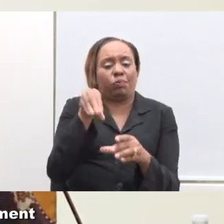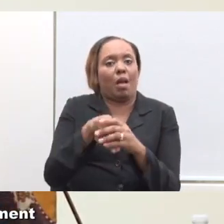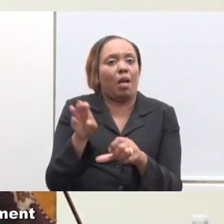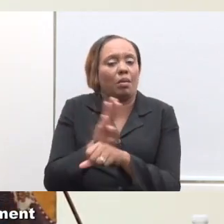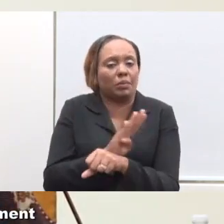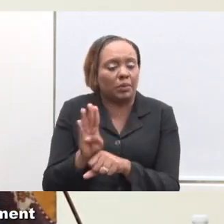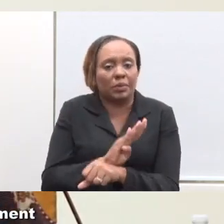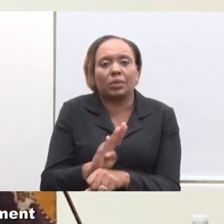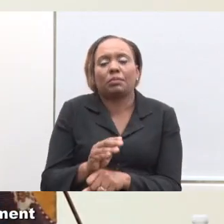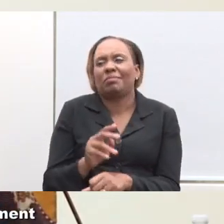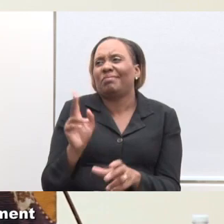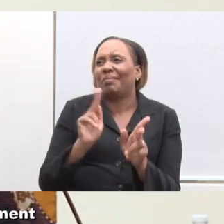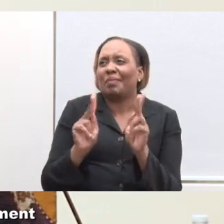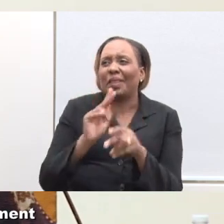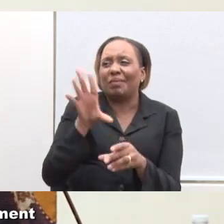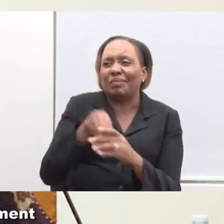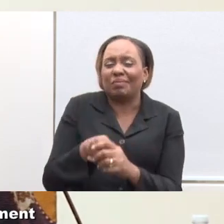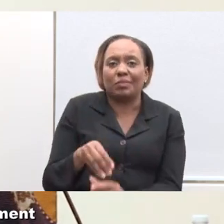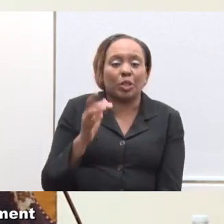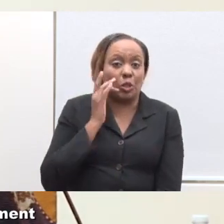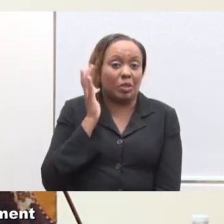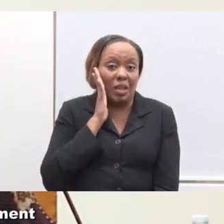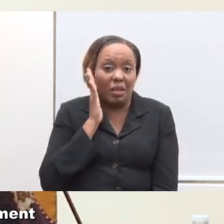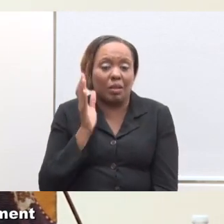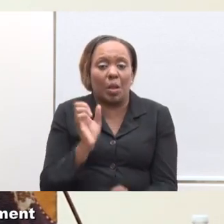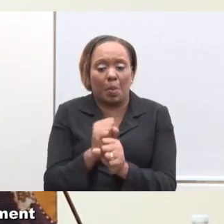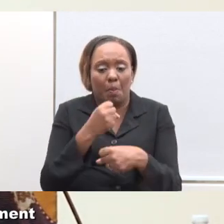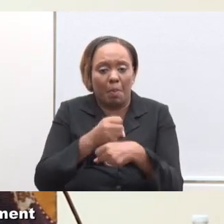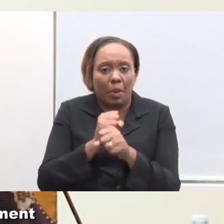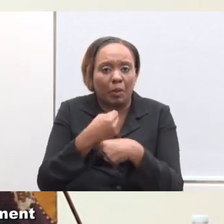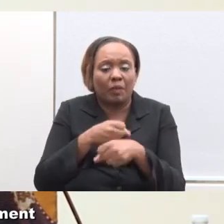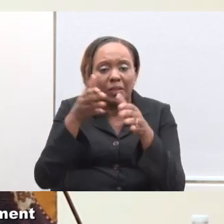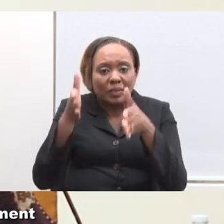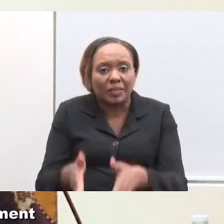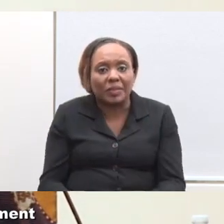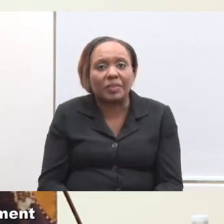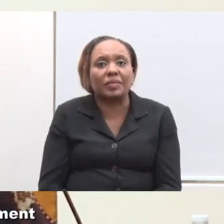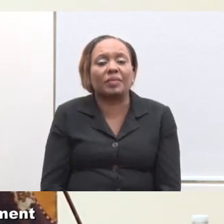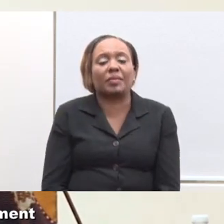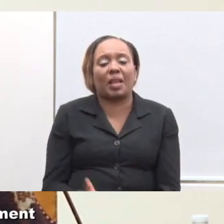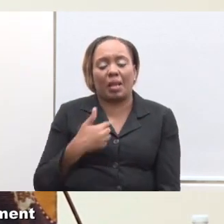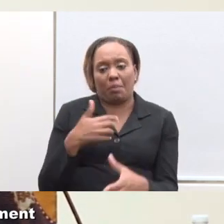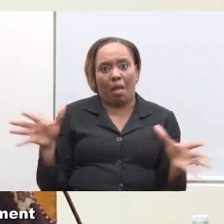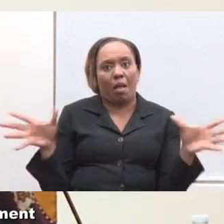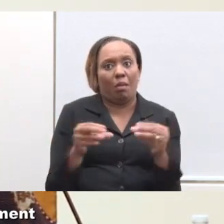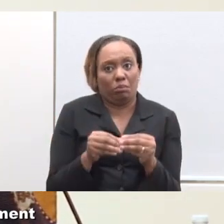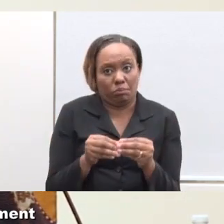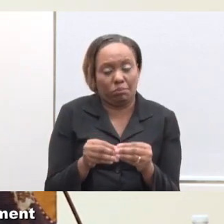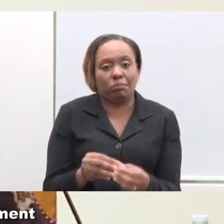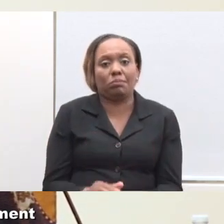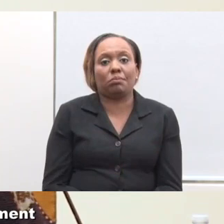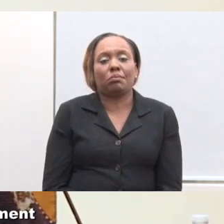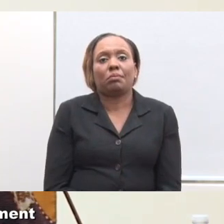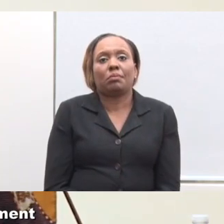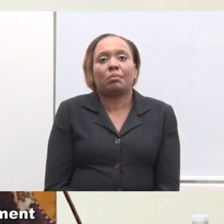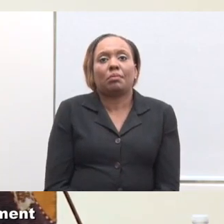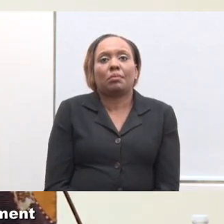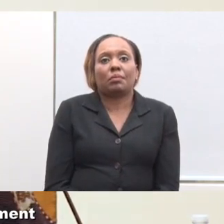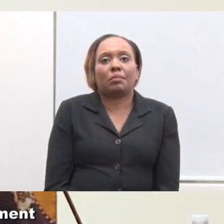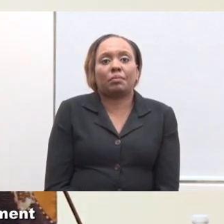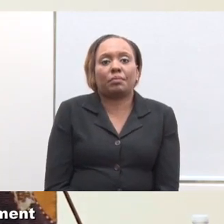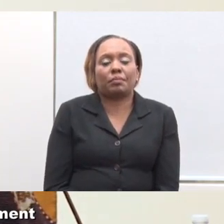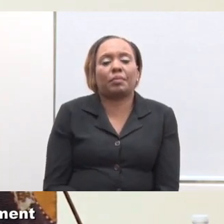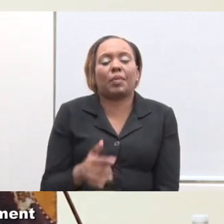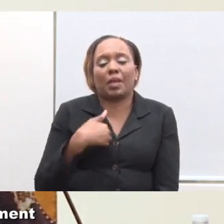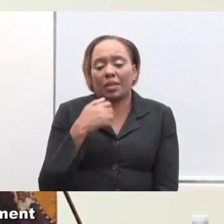hotel sector in this country, and manufacturing. I said to them then something that I will